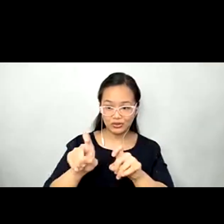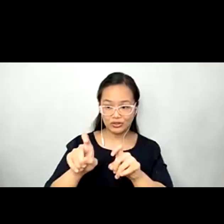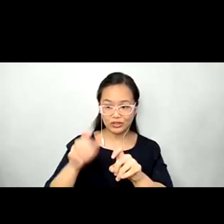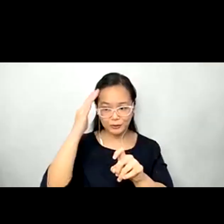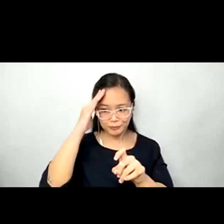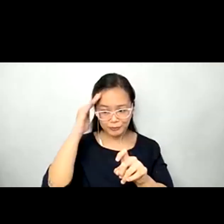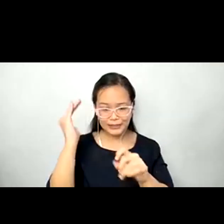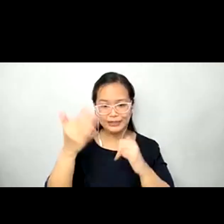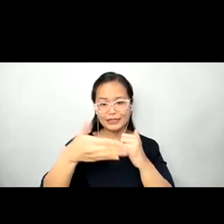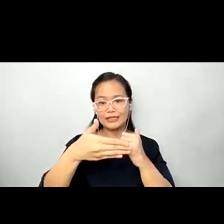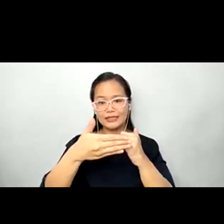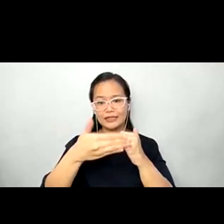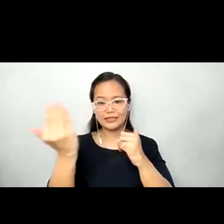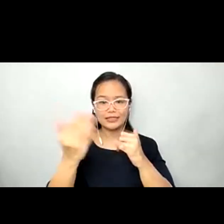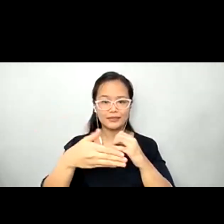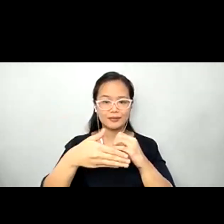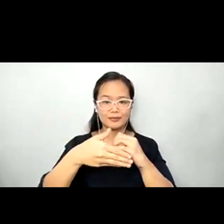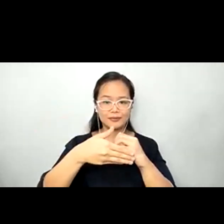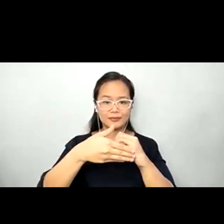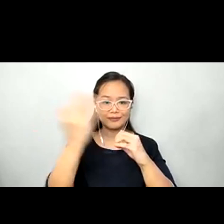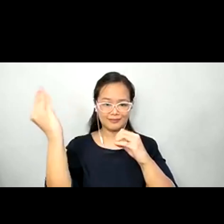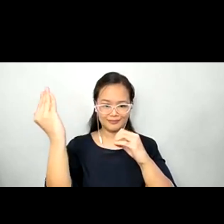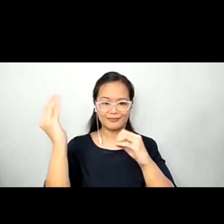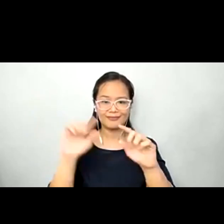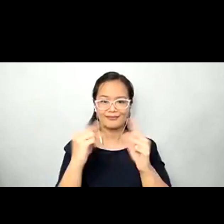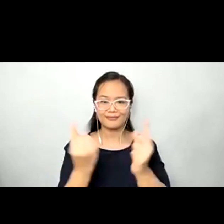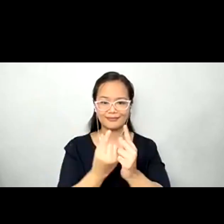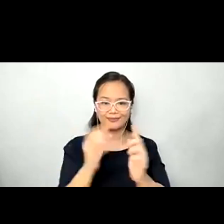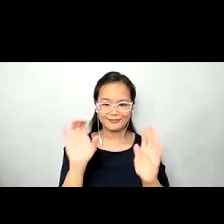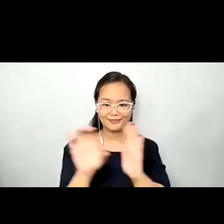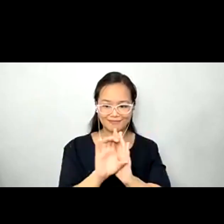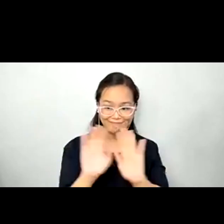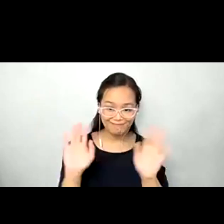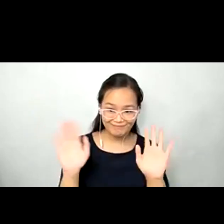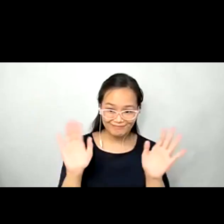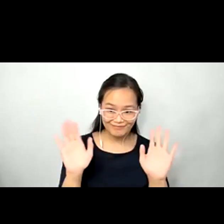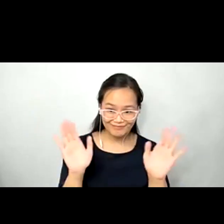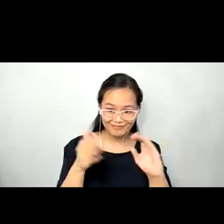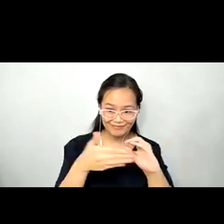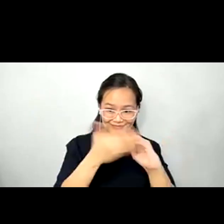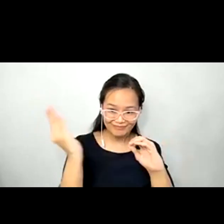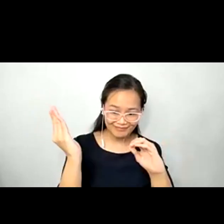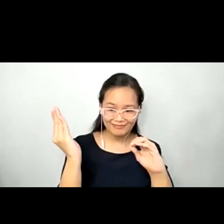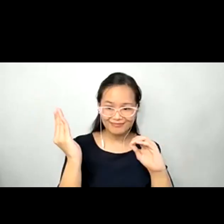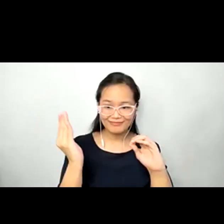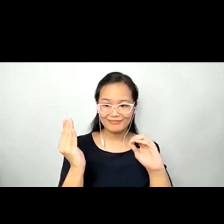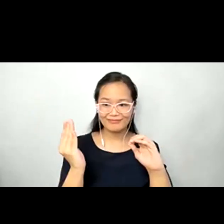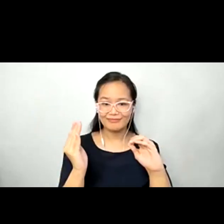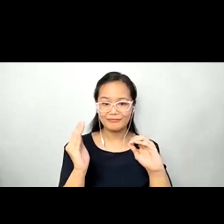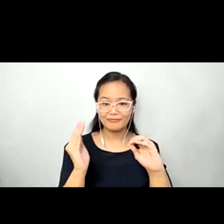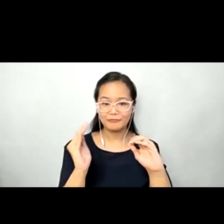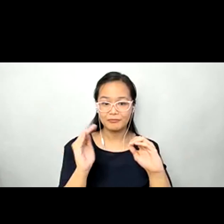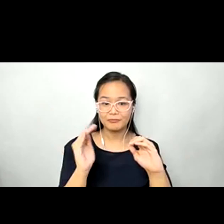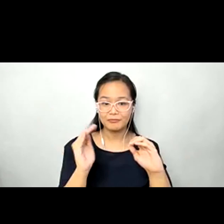to open their cameras for a group photo. Yeah, pakita naman po kayo. But yet again, this will be posted online.